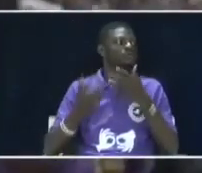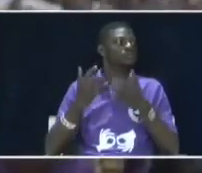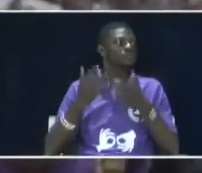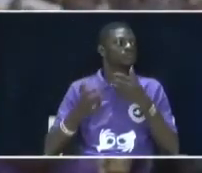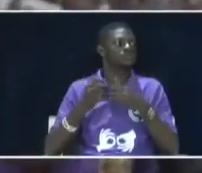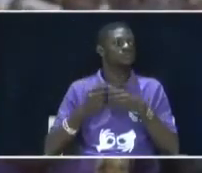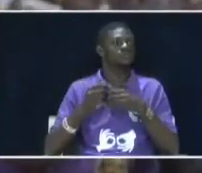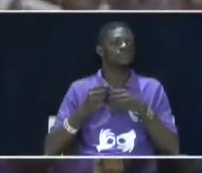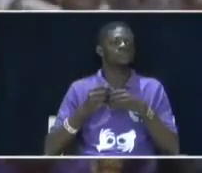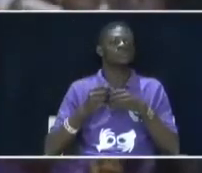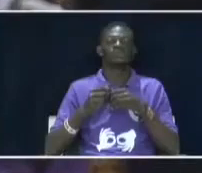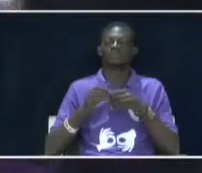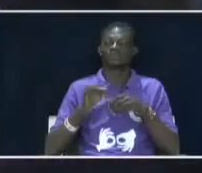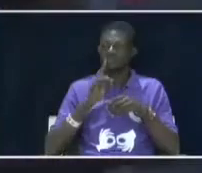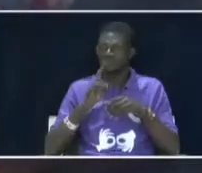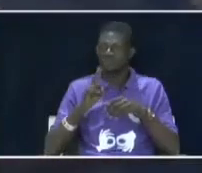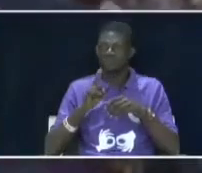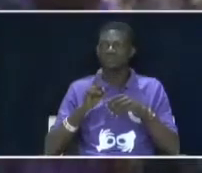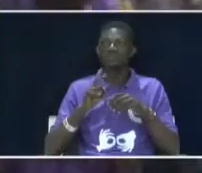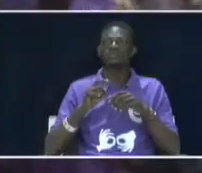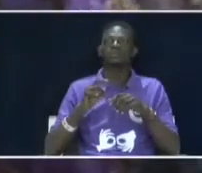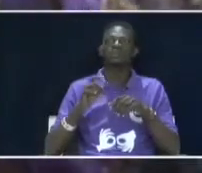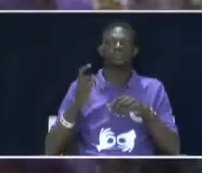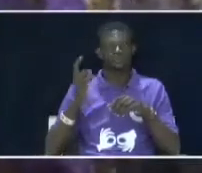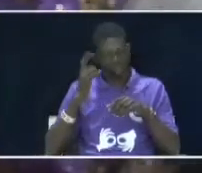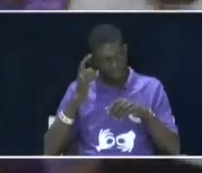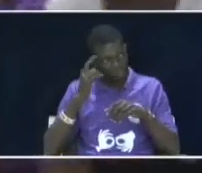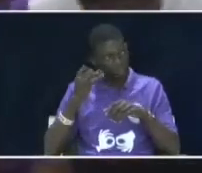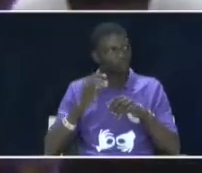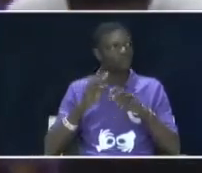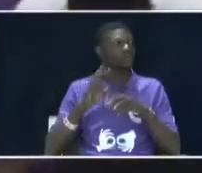the real sense of the word.